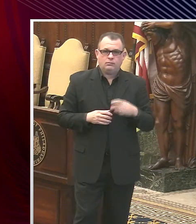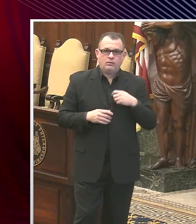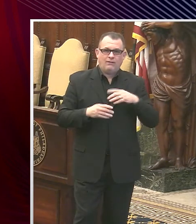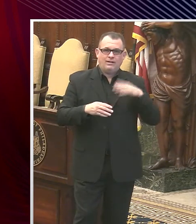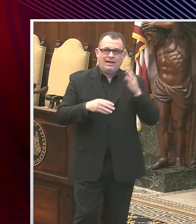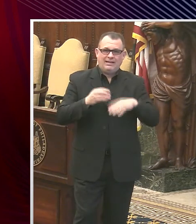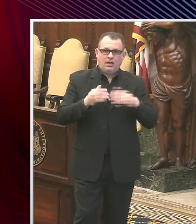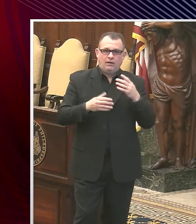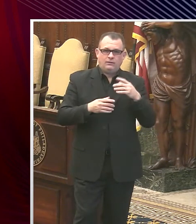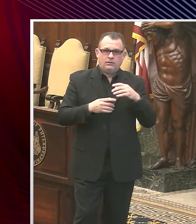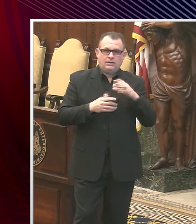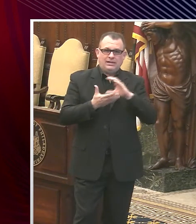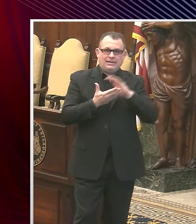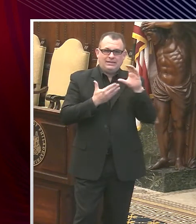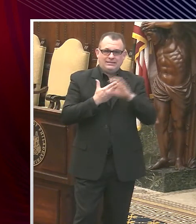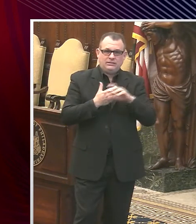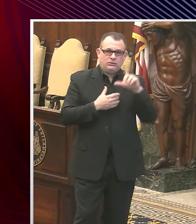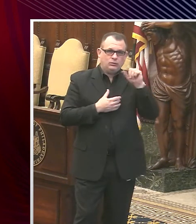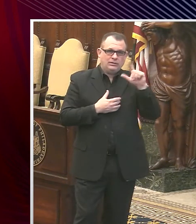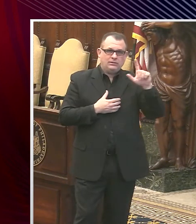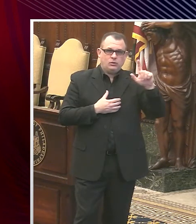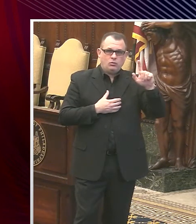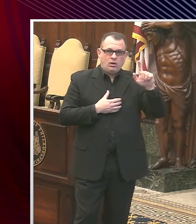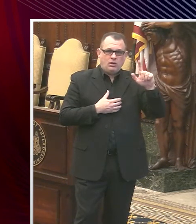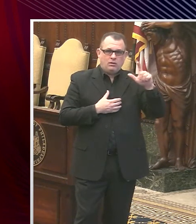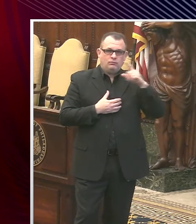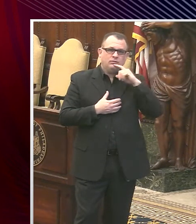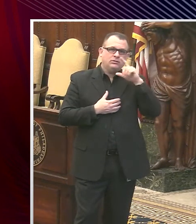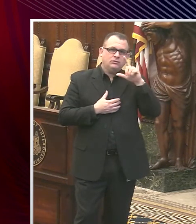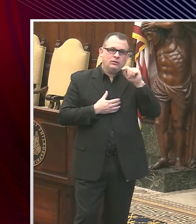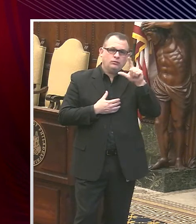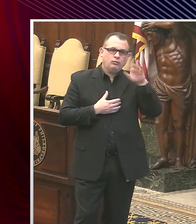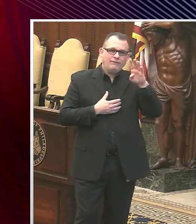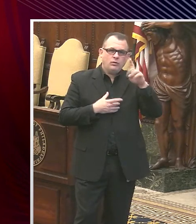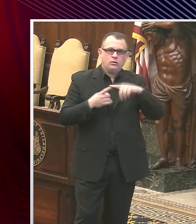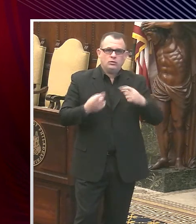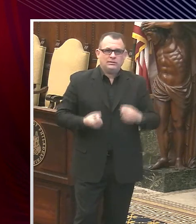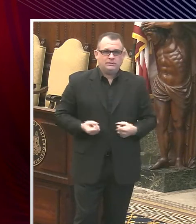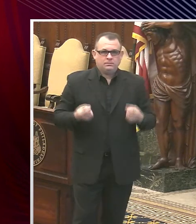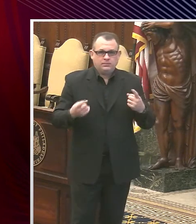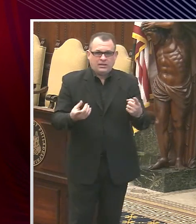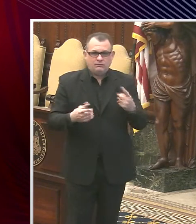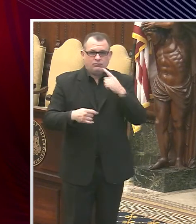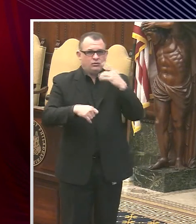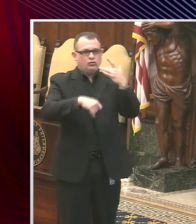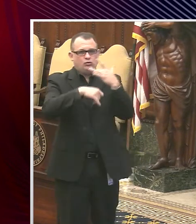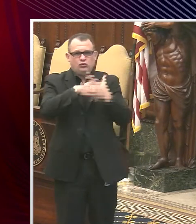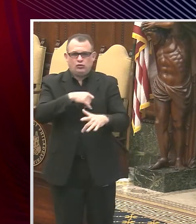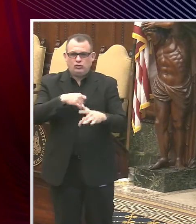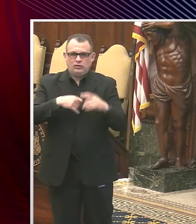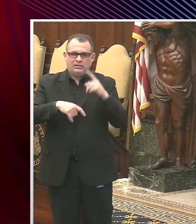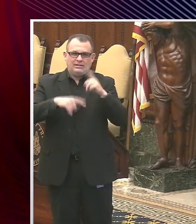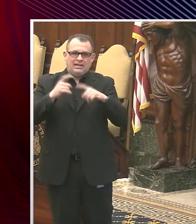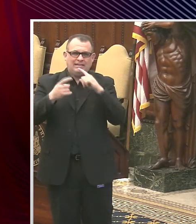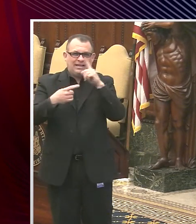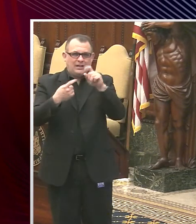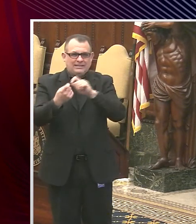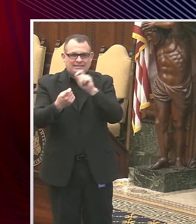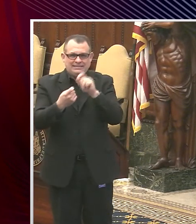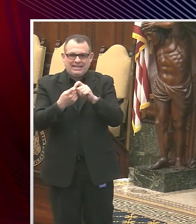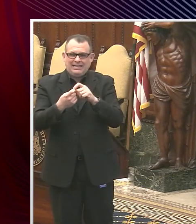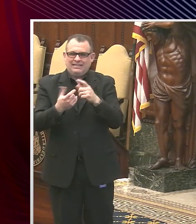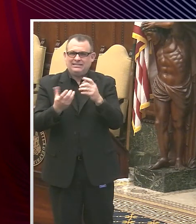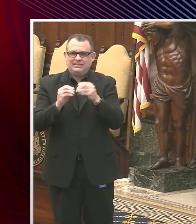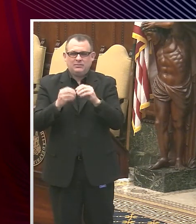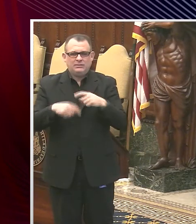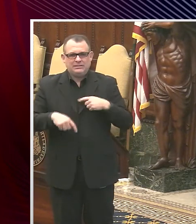calendar 24 to spend it. So it's early in our process, so I can't give you kind of the exact ratio you're talking